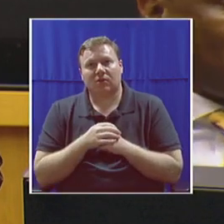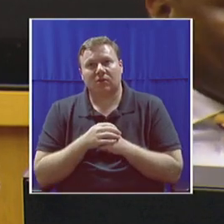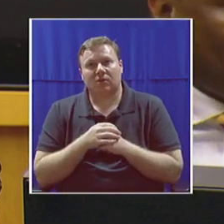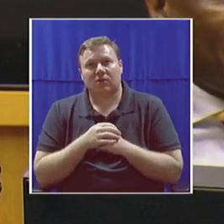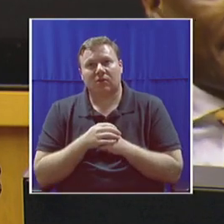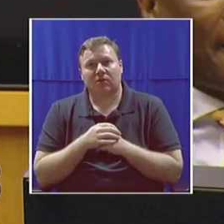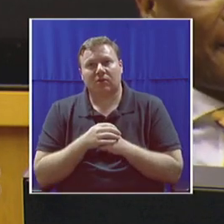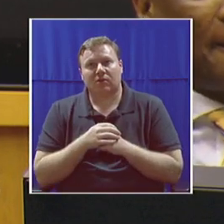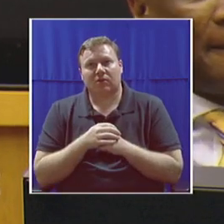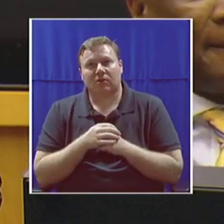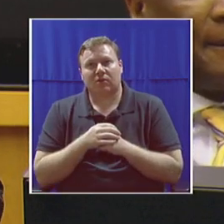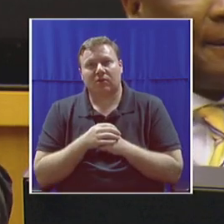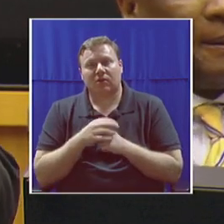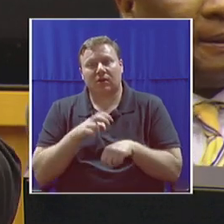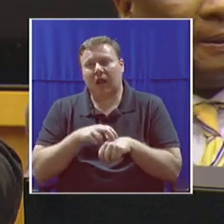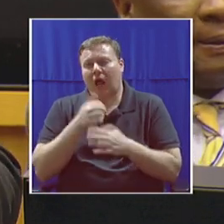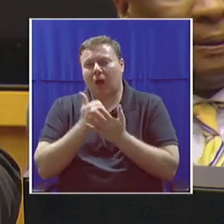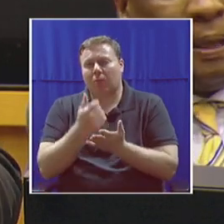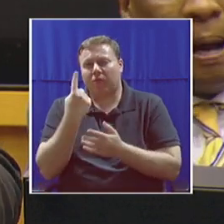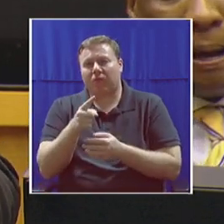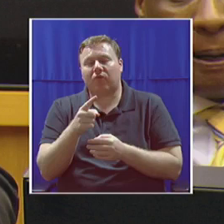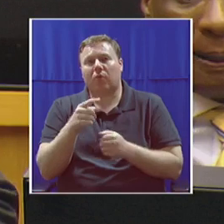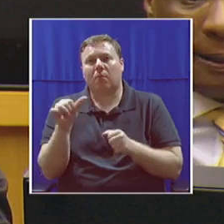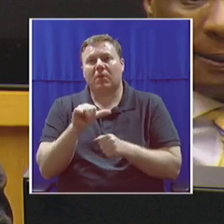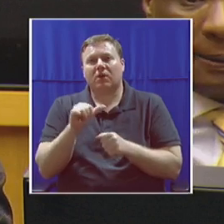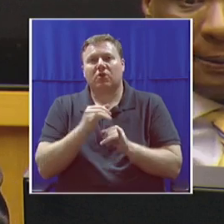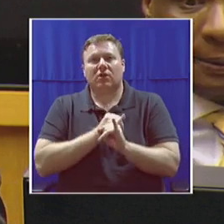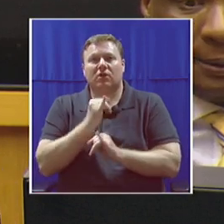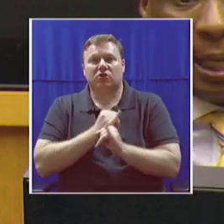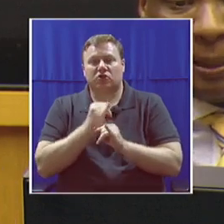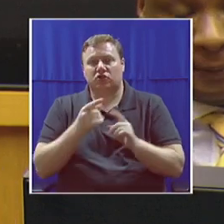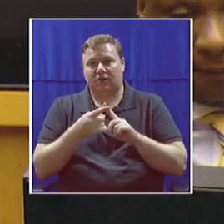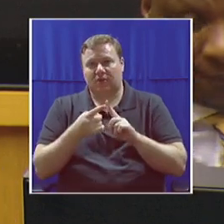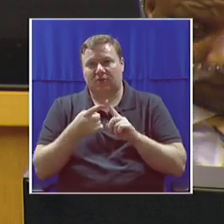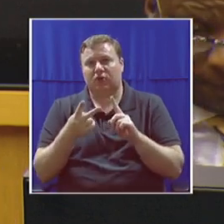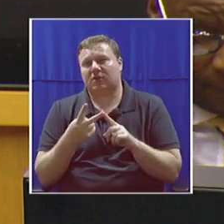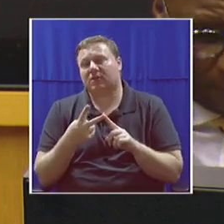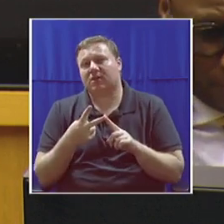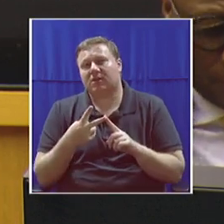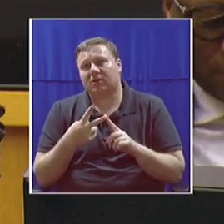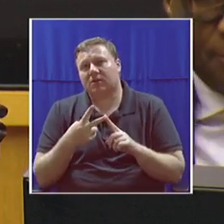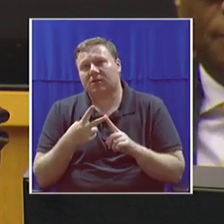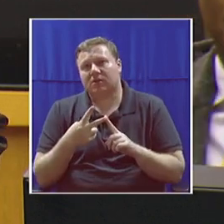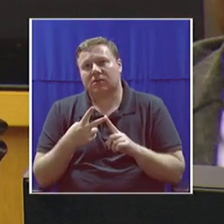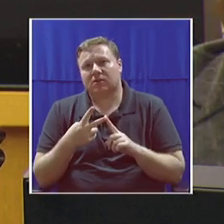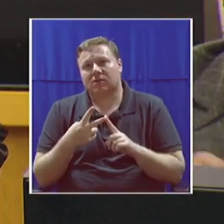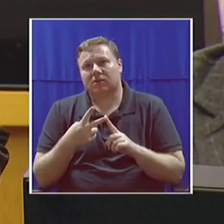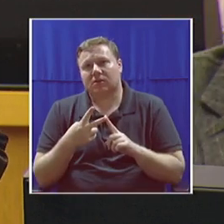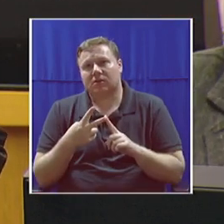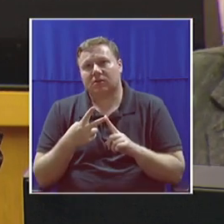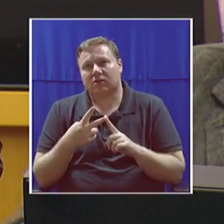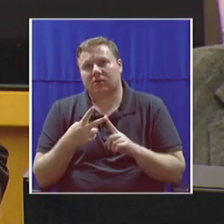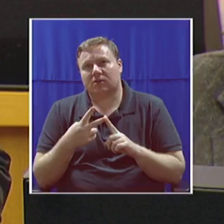petroleum industry that is the first thing the second one is both the objects and